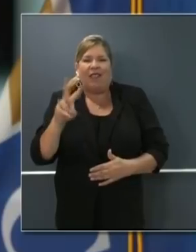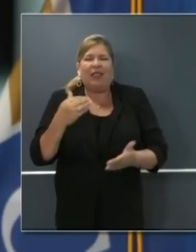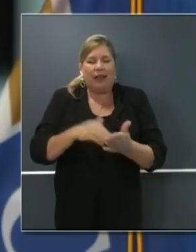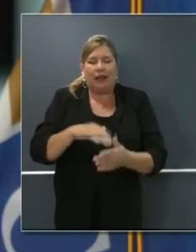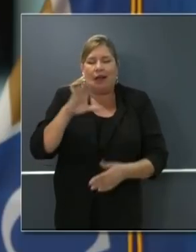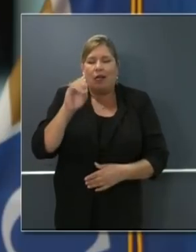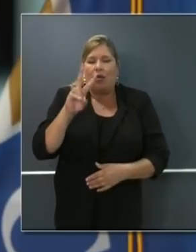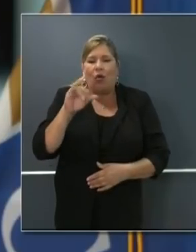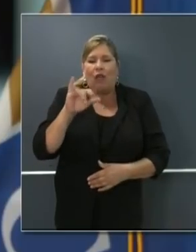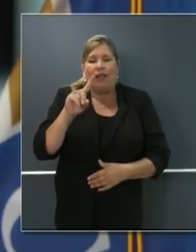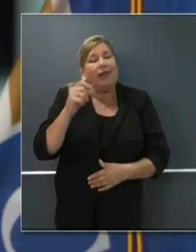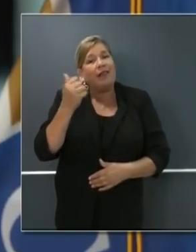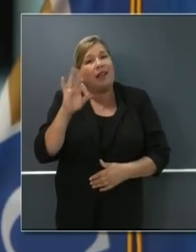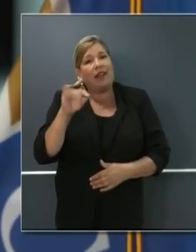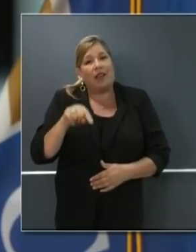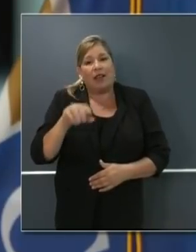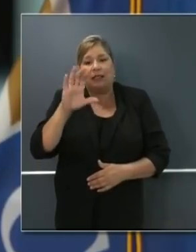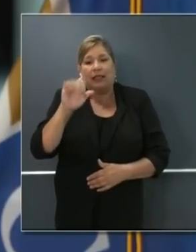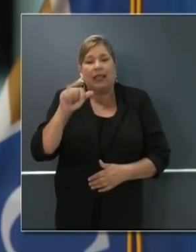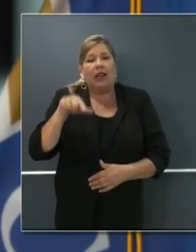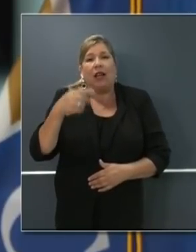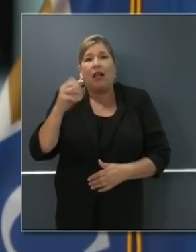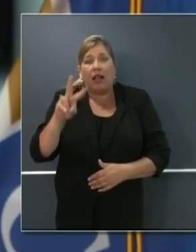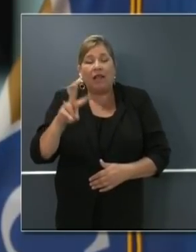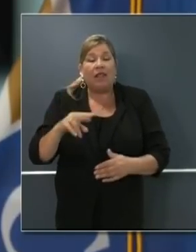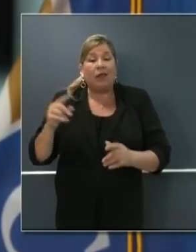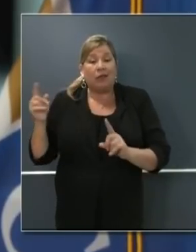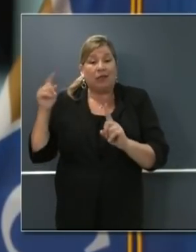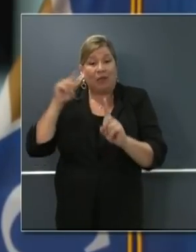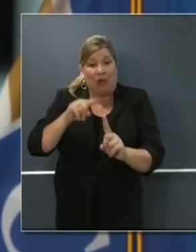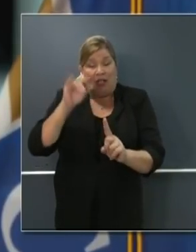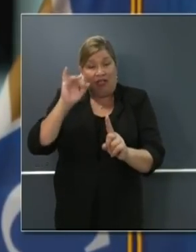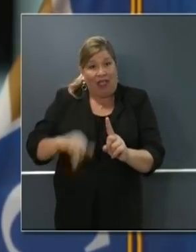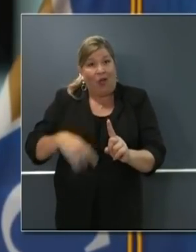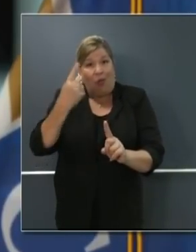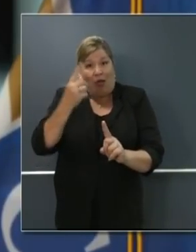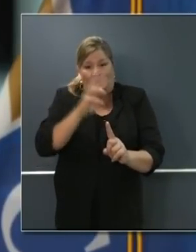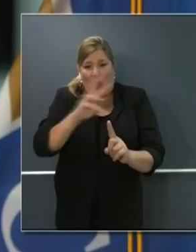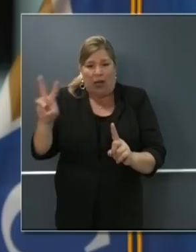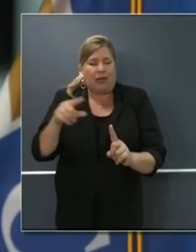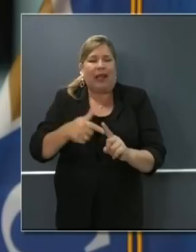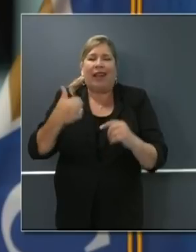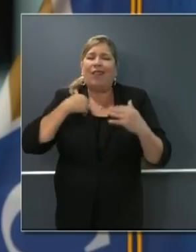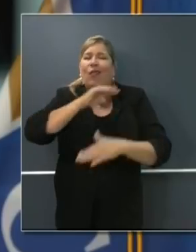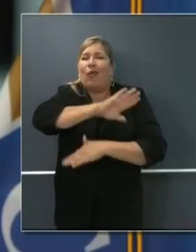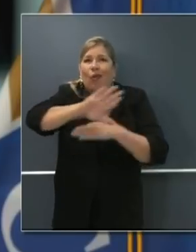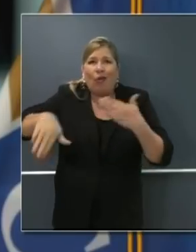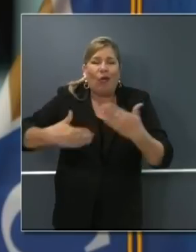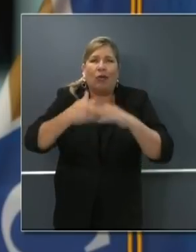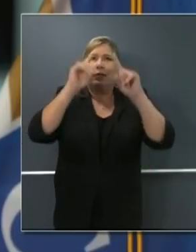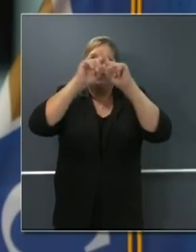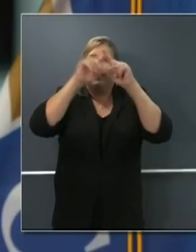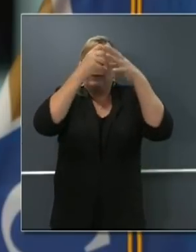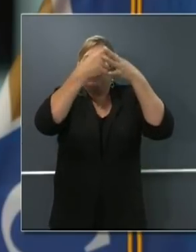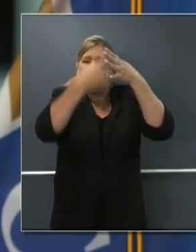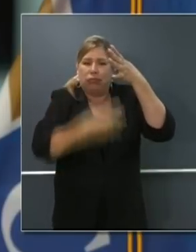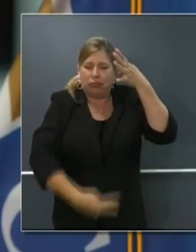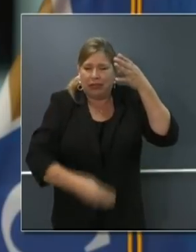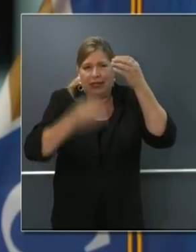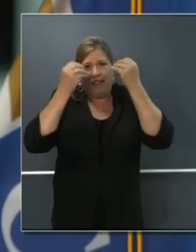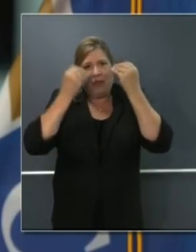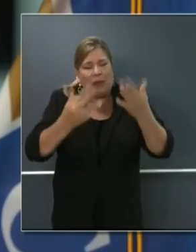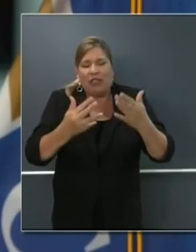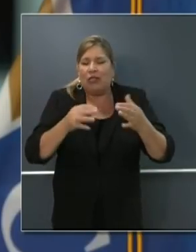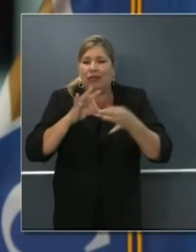covid19.ca.gov. That's, again, the aggregated portal for so much information related to this crisis and our